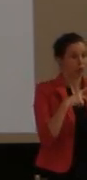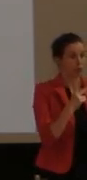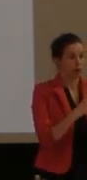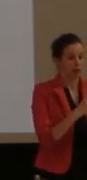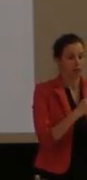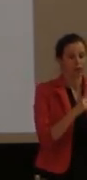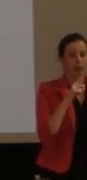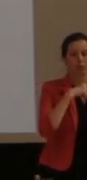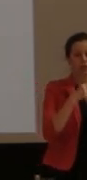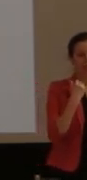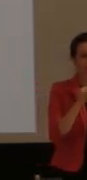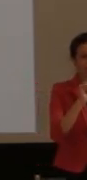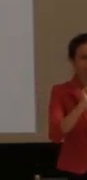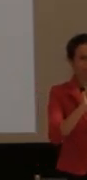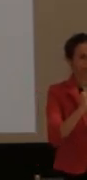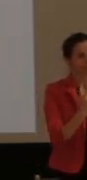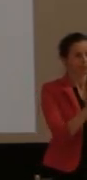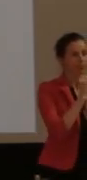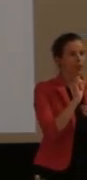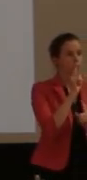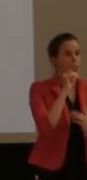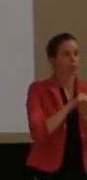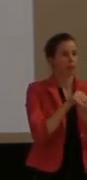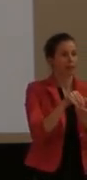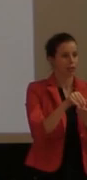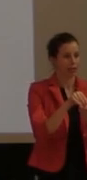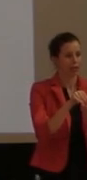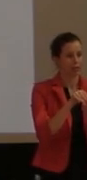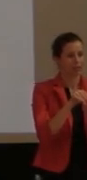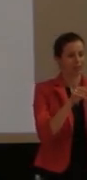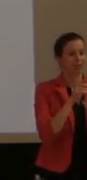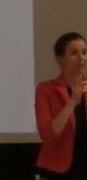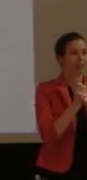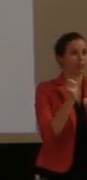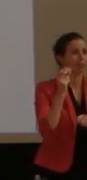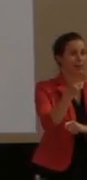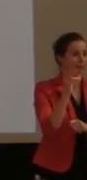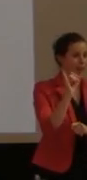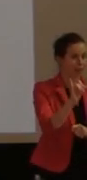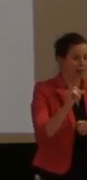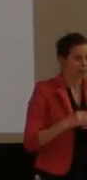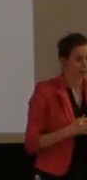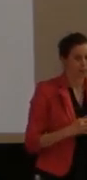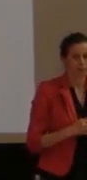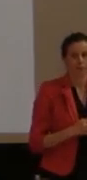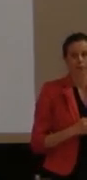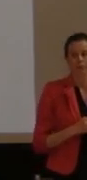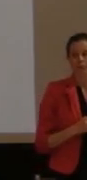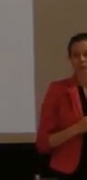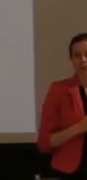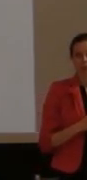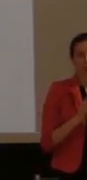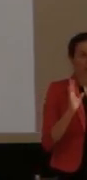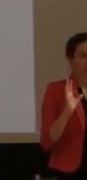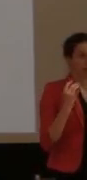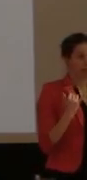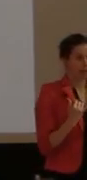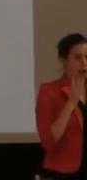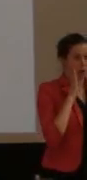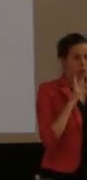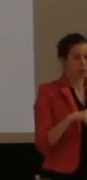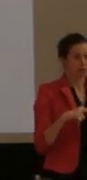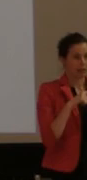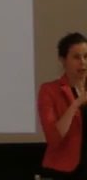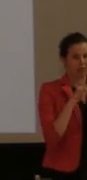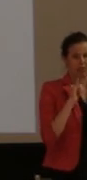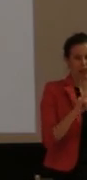they're looking forward to hitting that 1 million mark and exceeding it. So I'd like to stop right here. That was